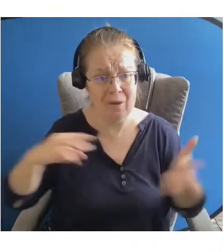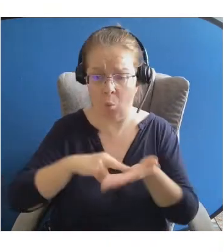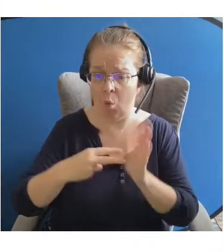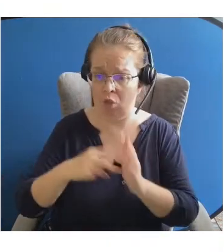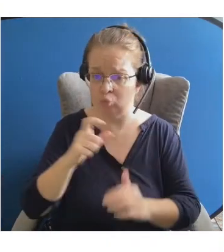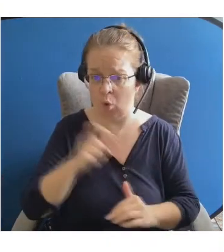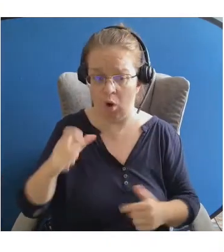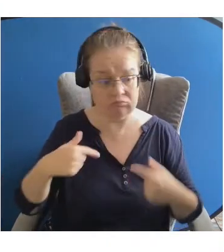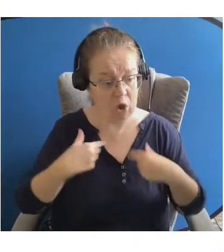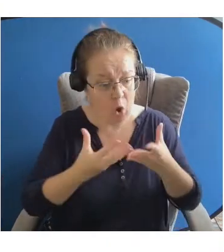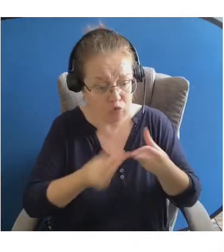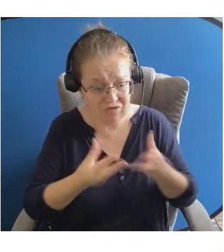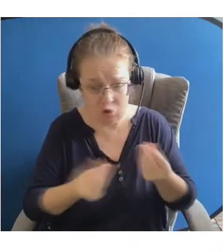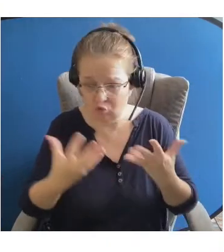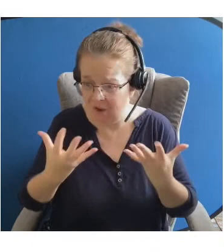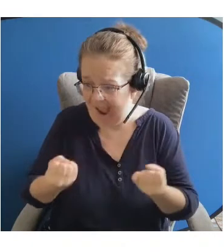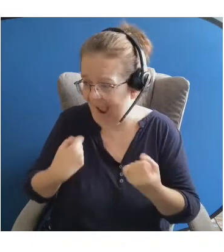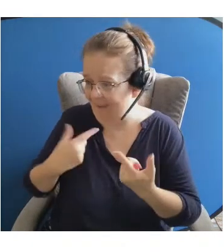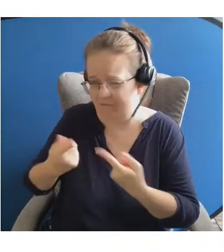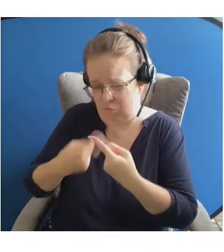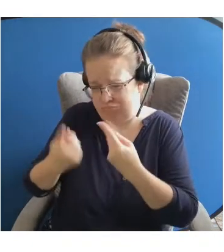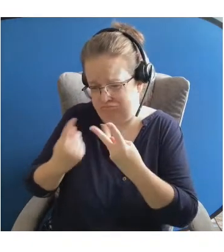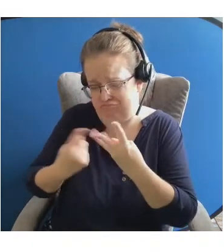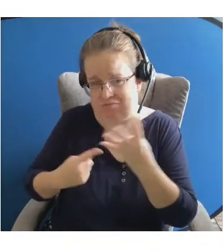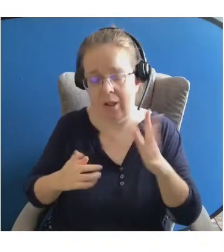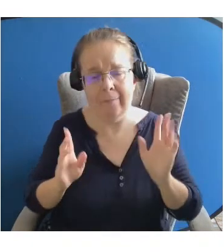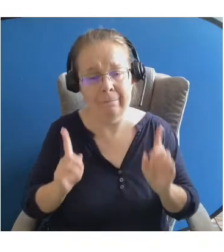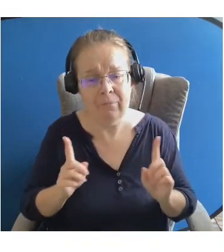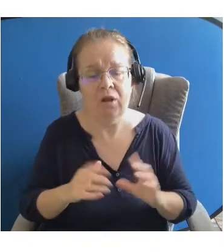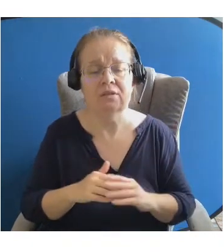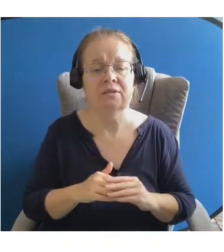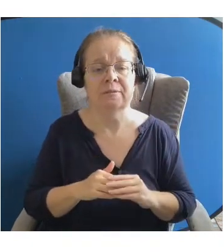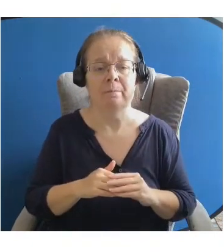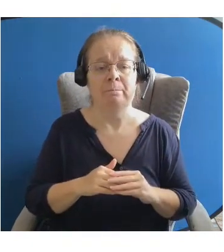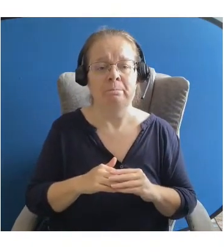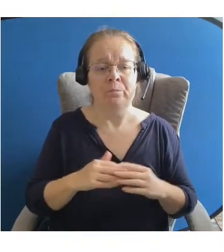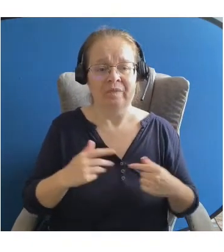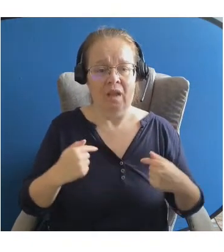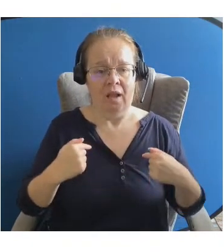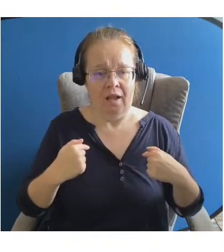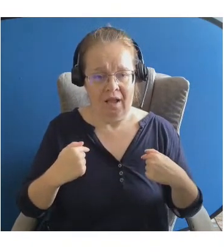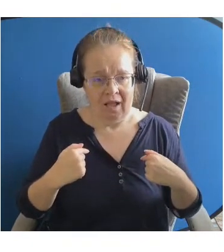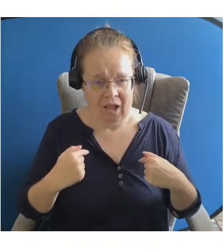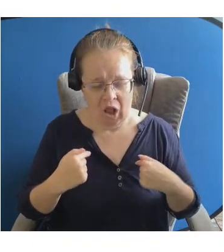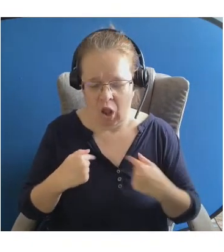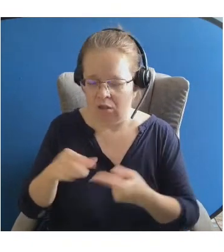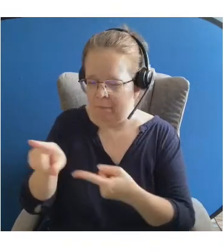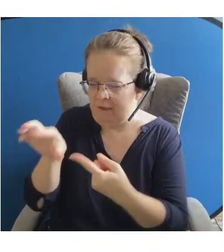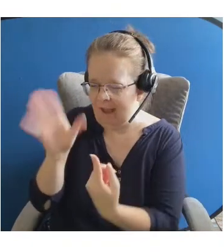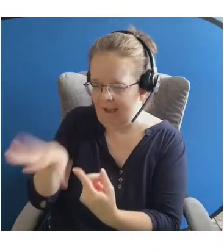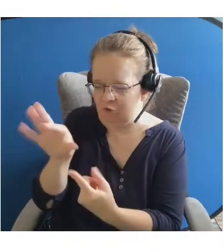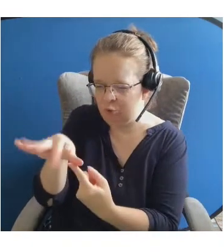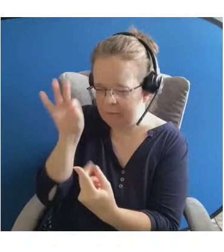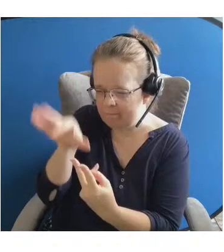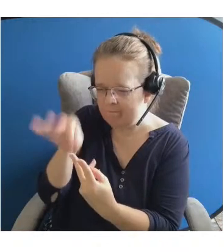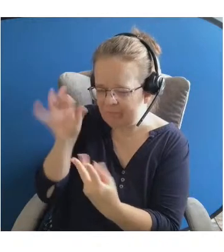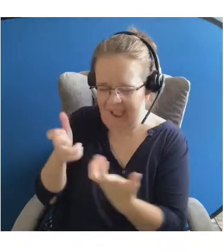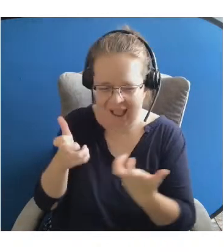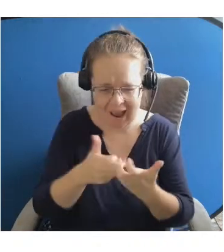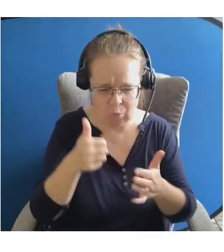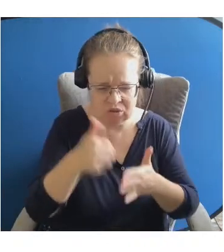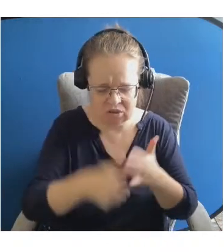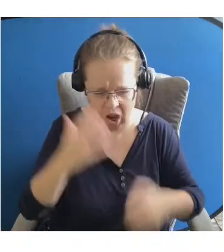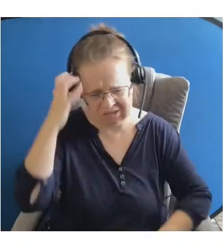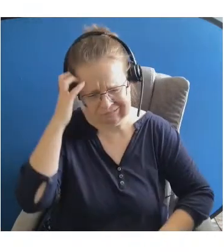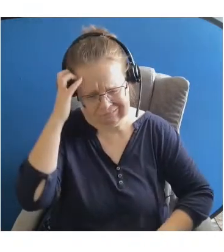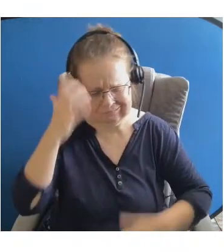of resources at our disposal, it was really for us figuring out what were the practical ways to get started